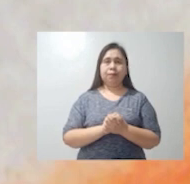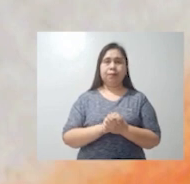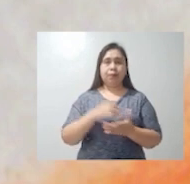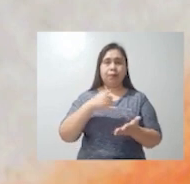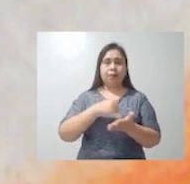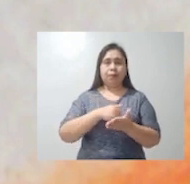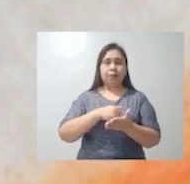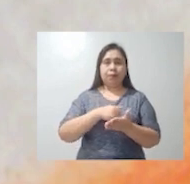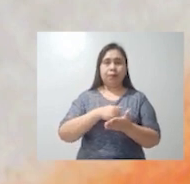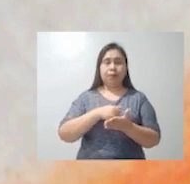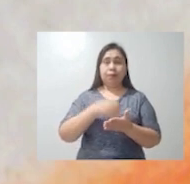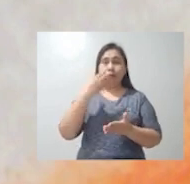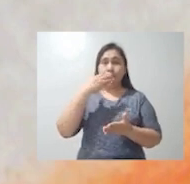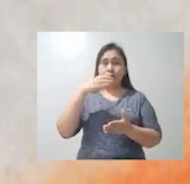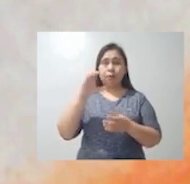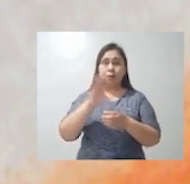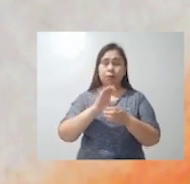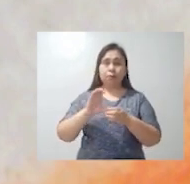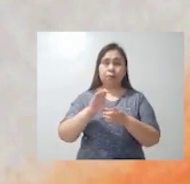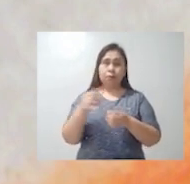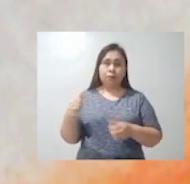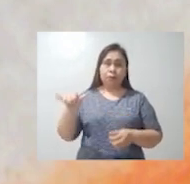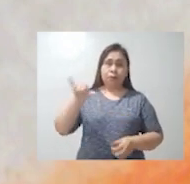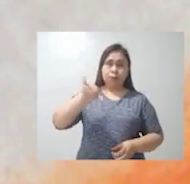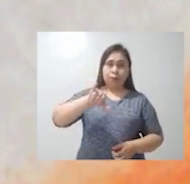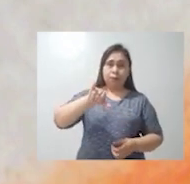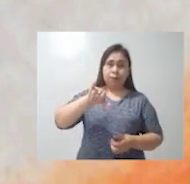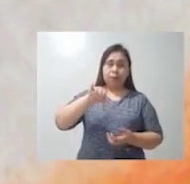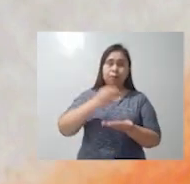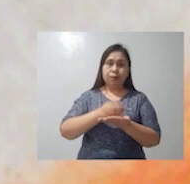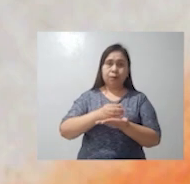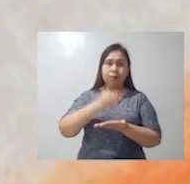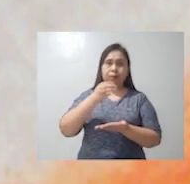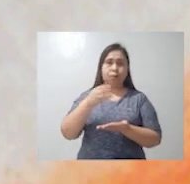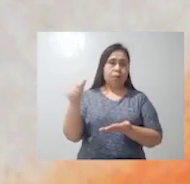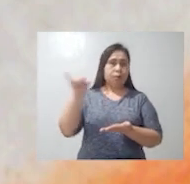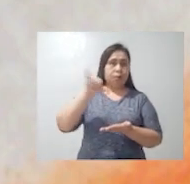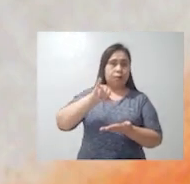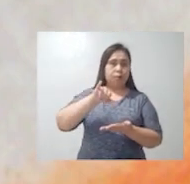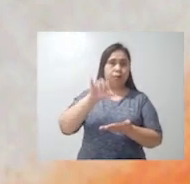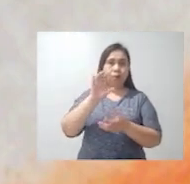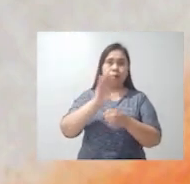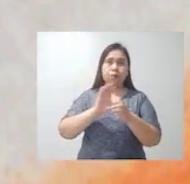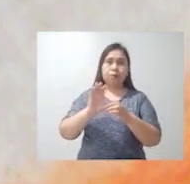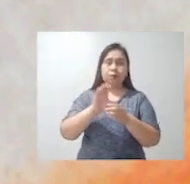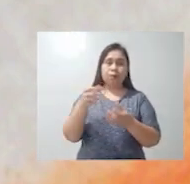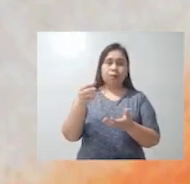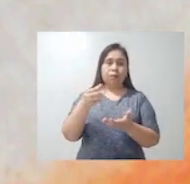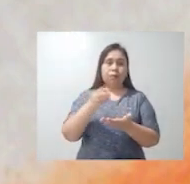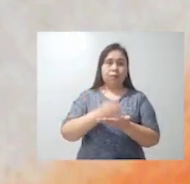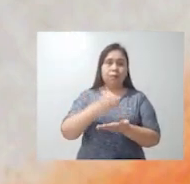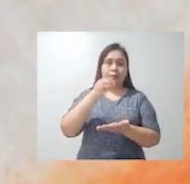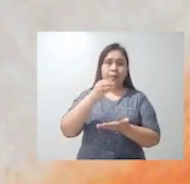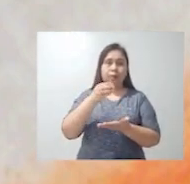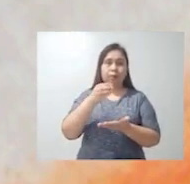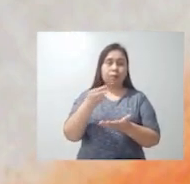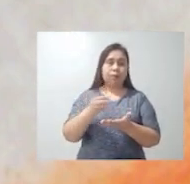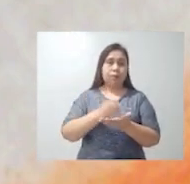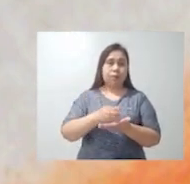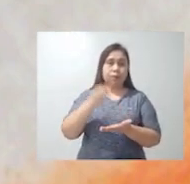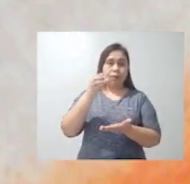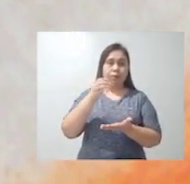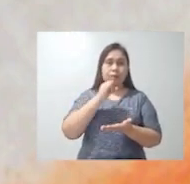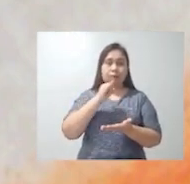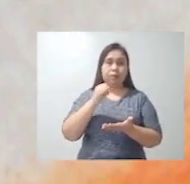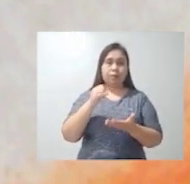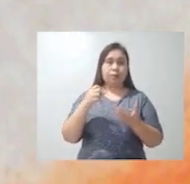It is a hot coffee that is being poured into a mug. When you pour a coffee into a mug, the mug is initially colder than